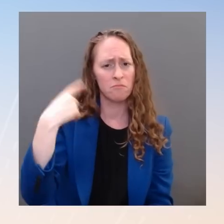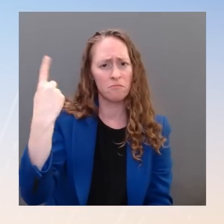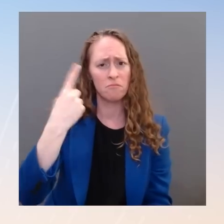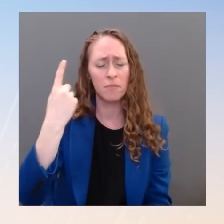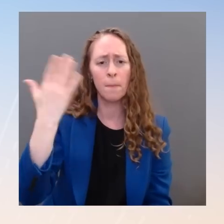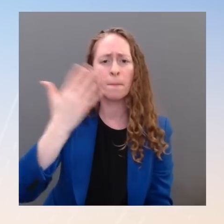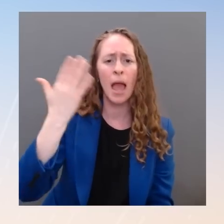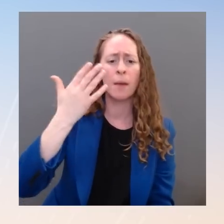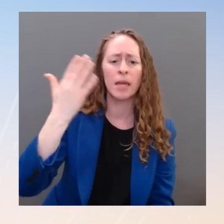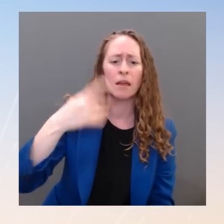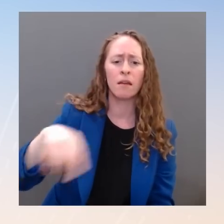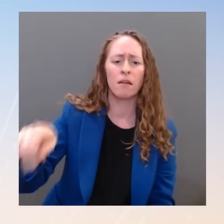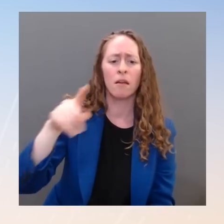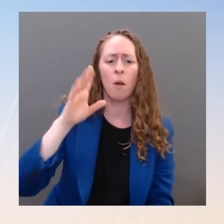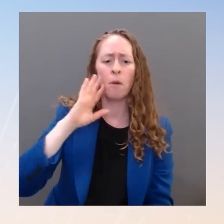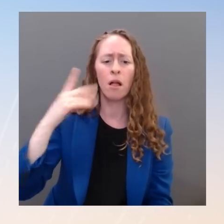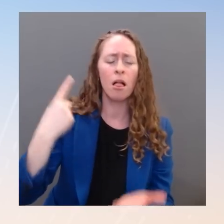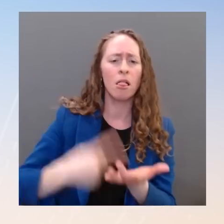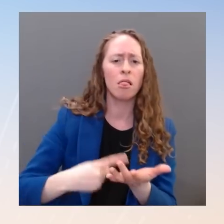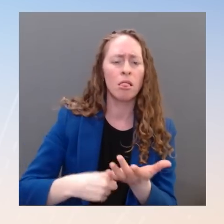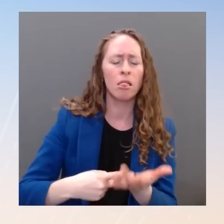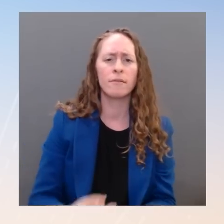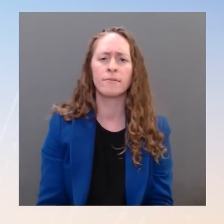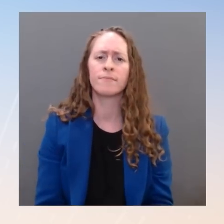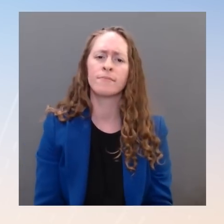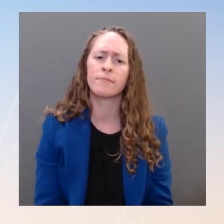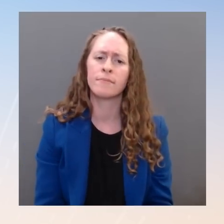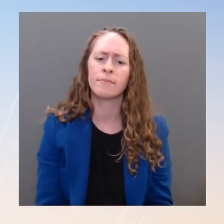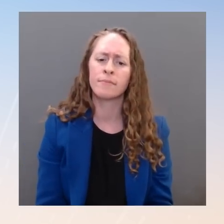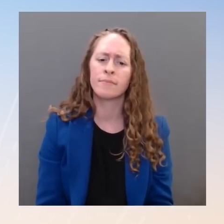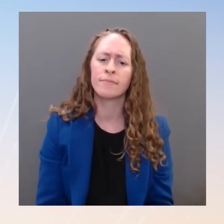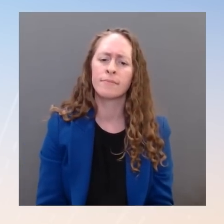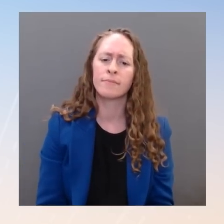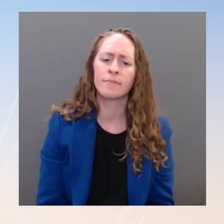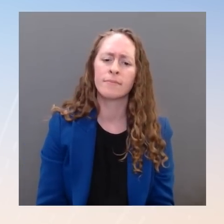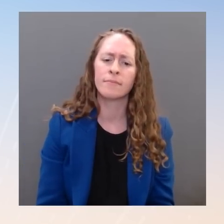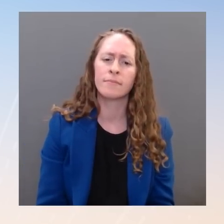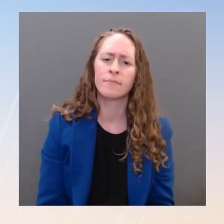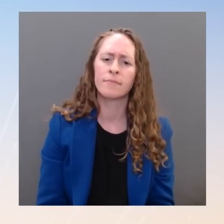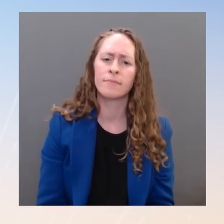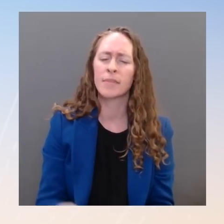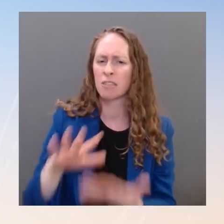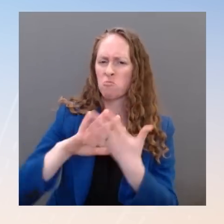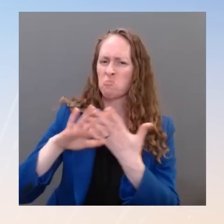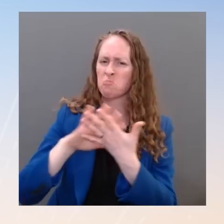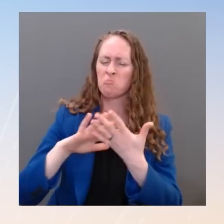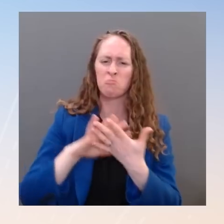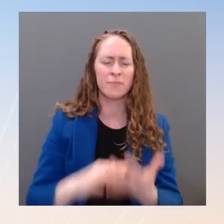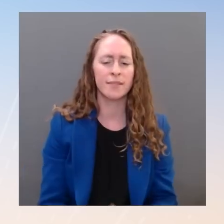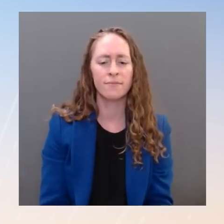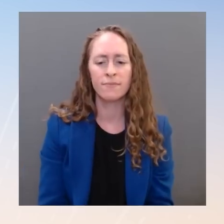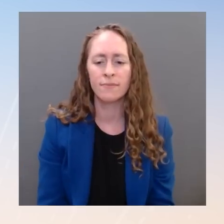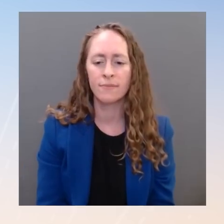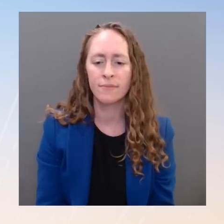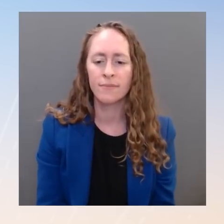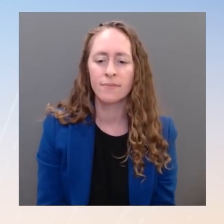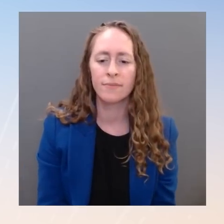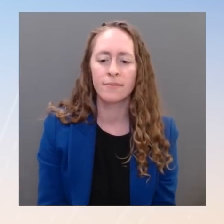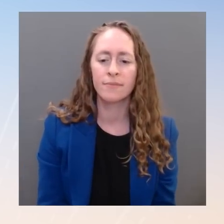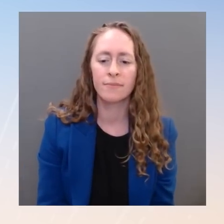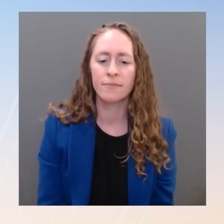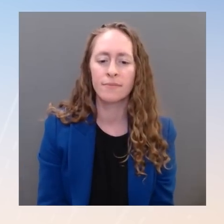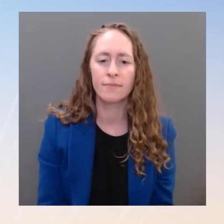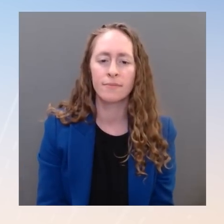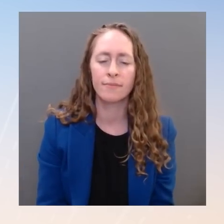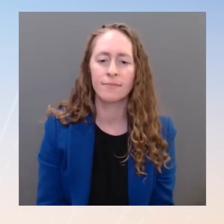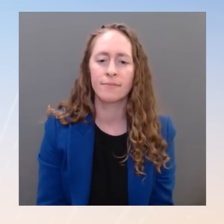to criticize Russia ideas and really join this international effort. So is the president planning to raise that tomorrow? You know, it's a good question. The primary focus